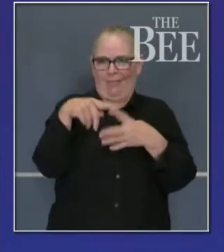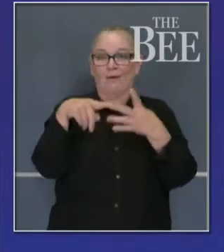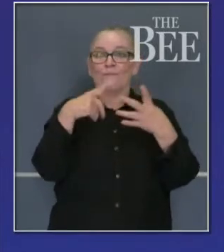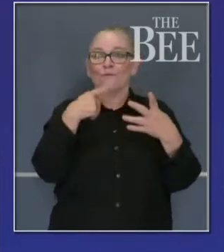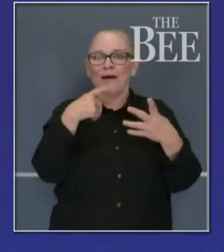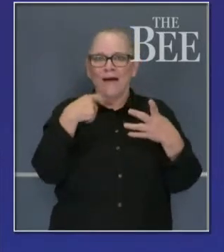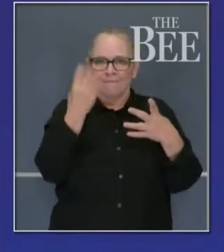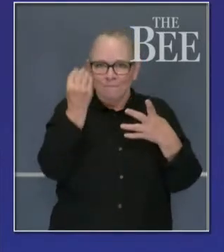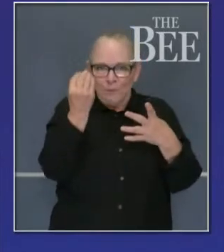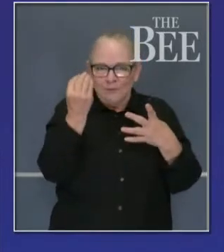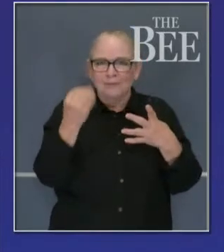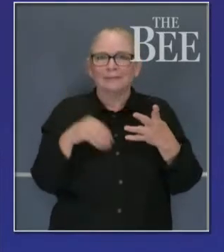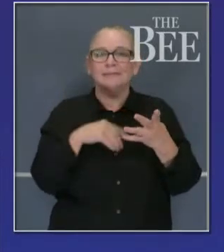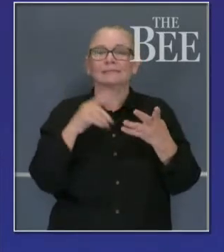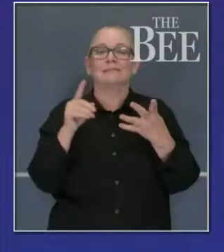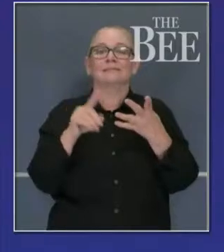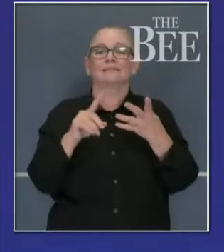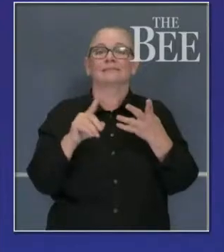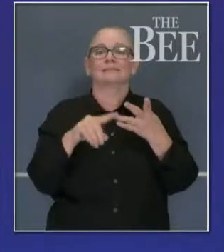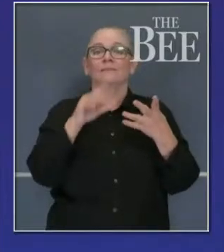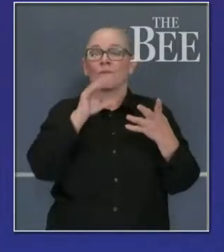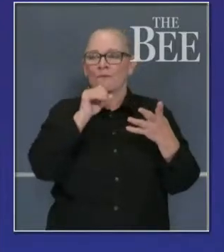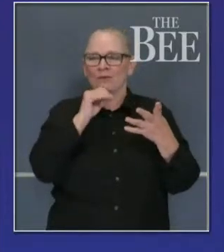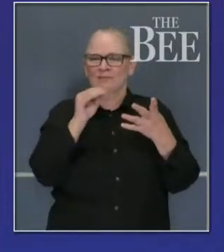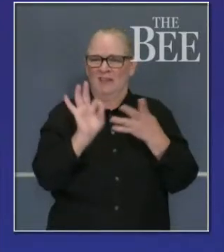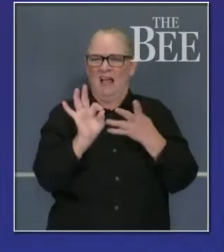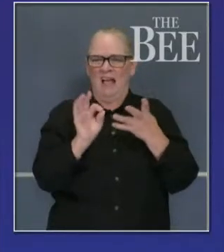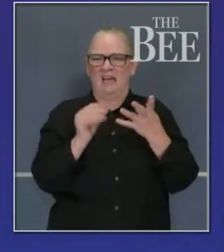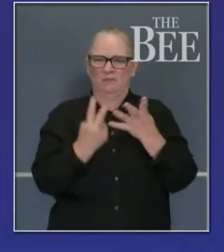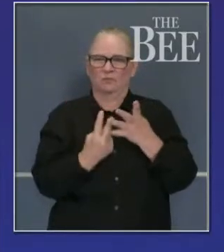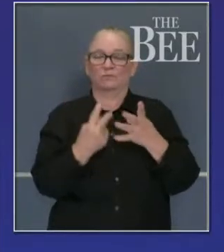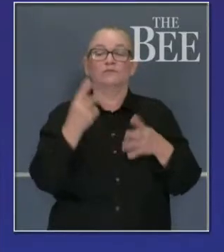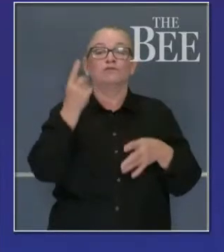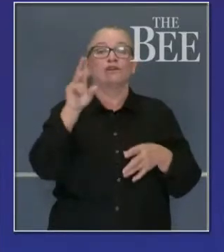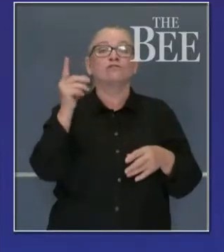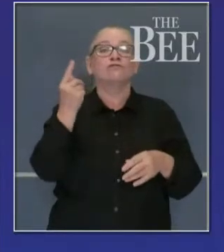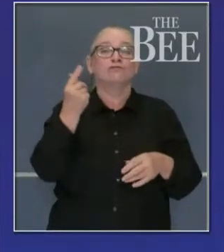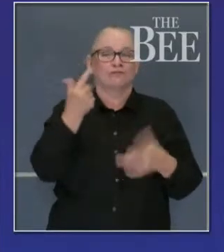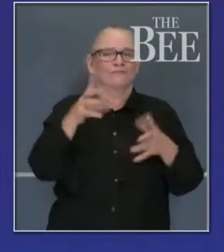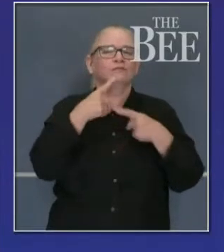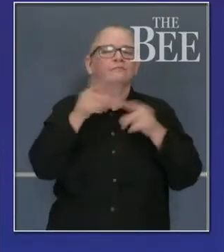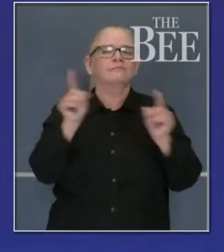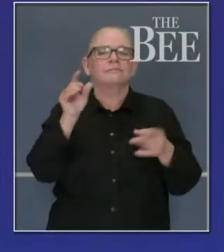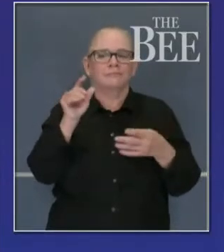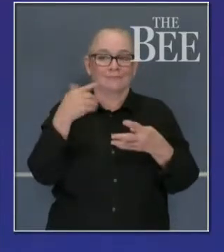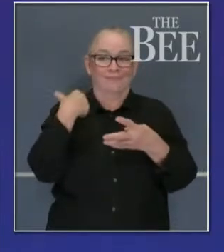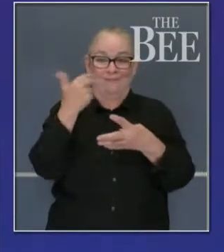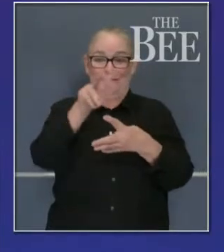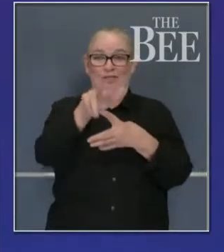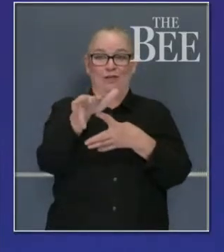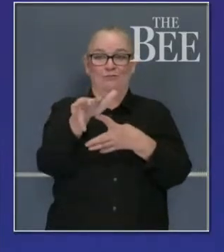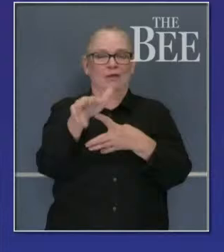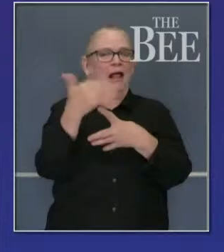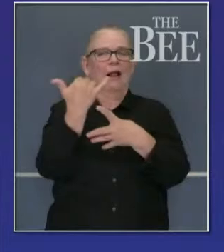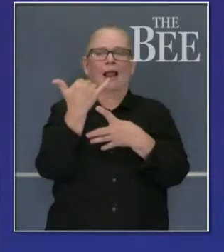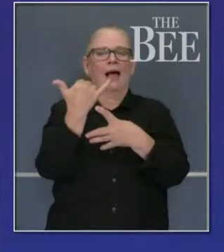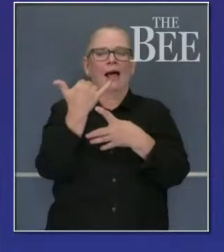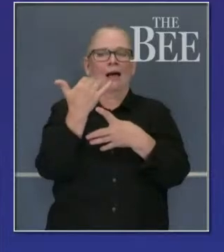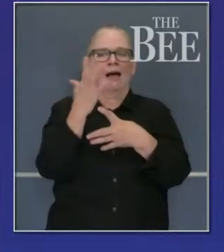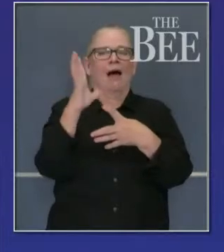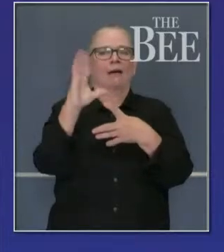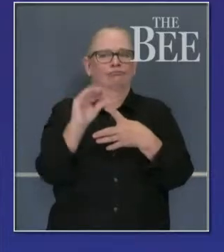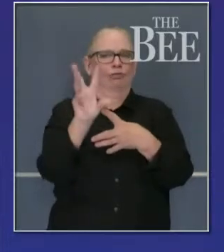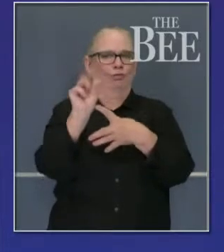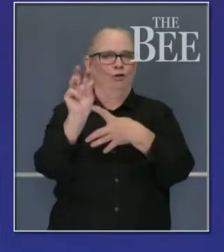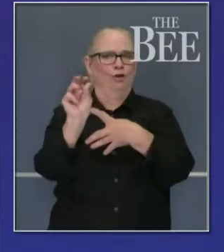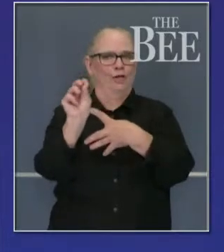announced yesterday, Dr. Galley announced that we went from 33 counties in purple to 30 counties,